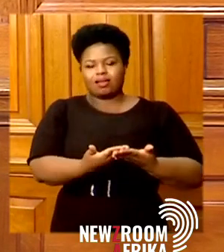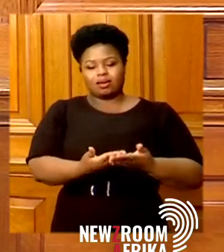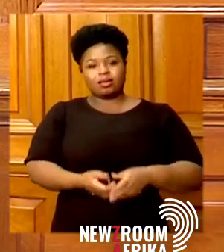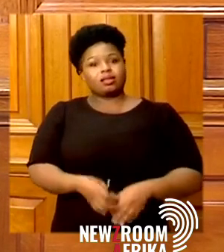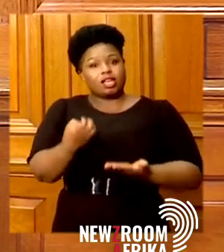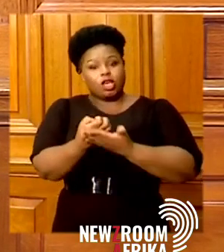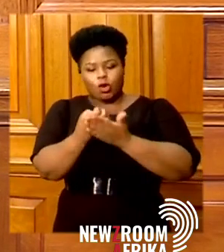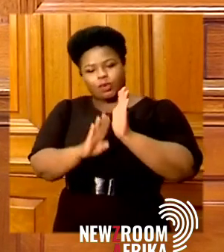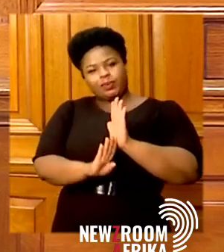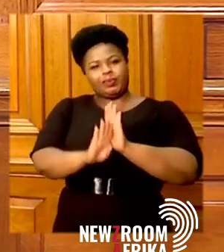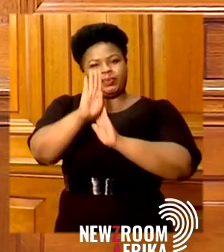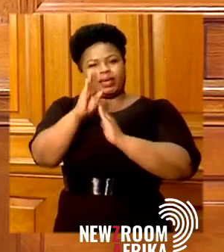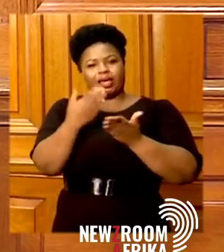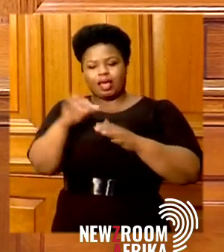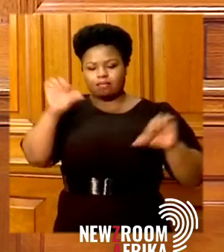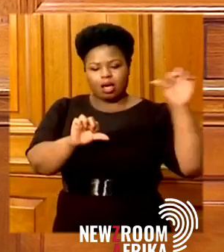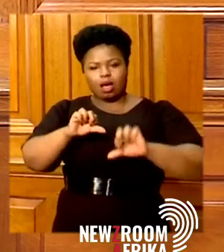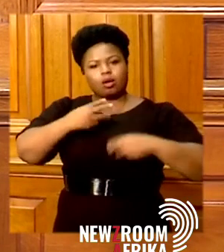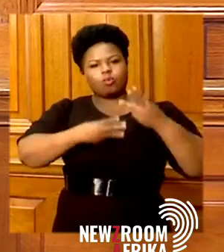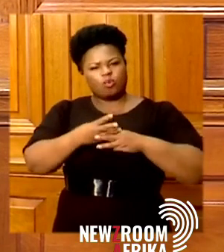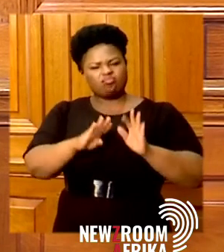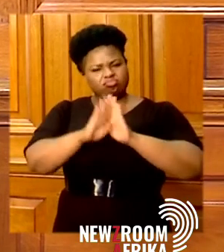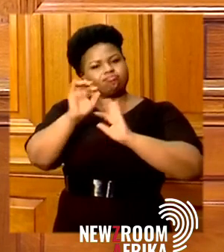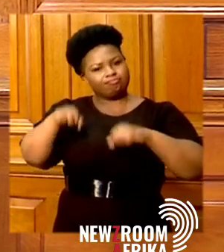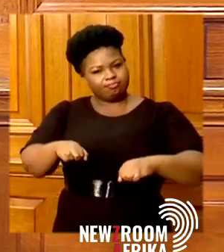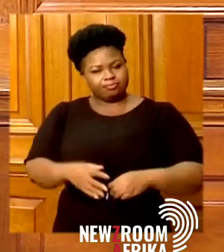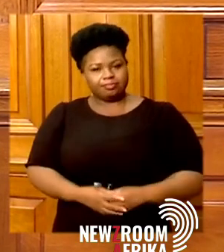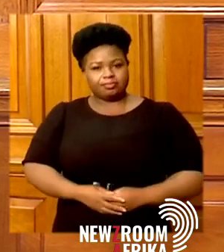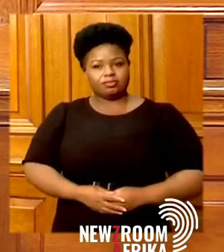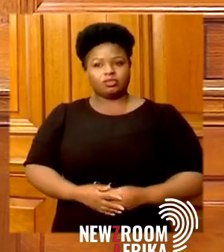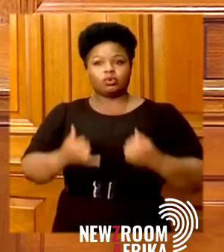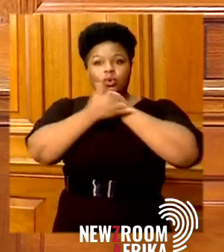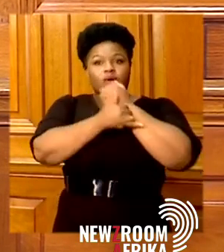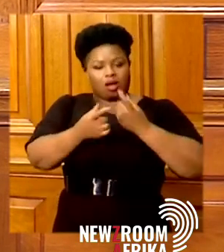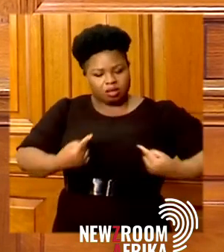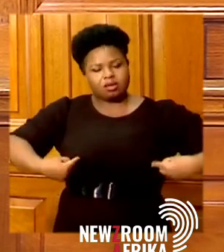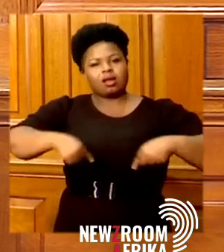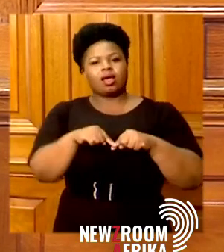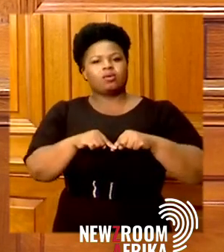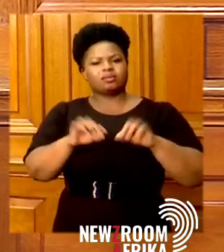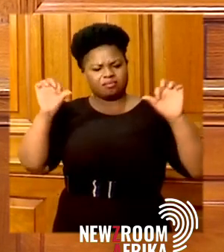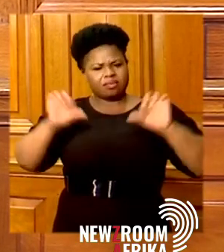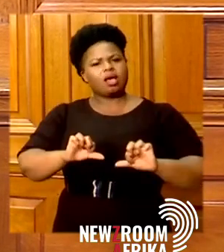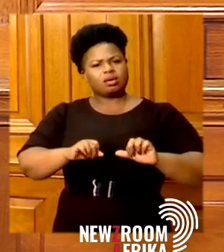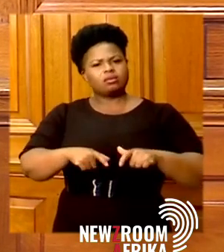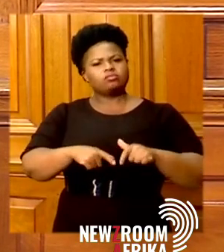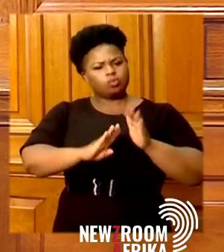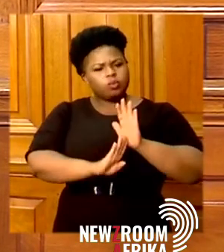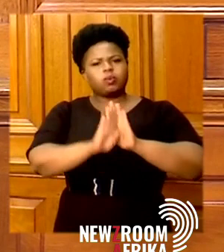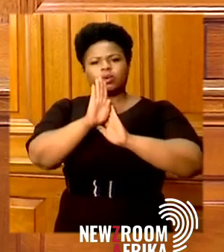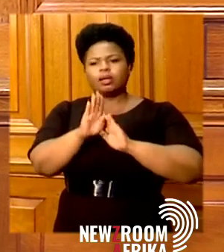economic recovery. We must do this to restore our country to growth and to get people back to